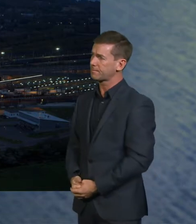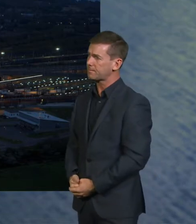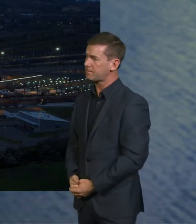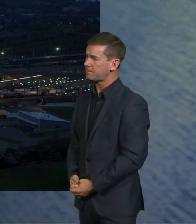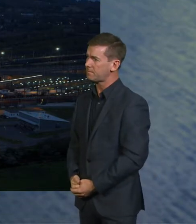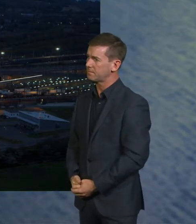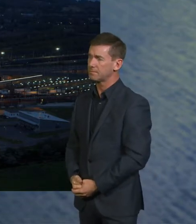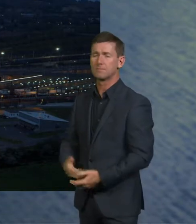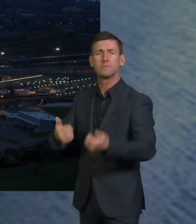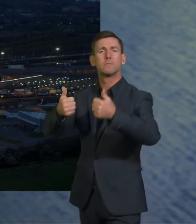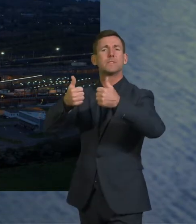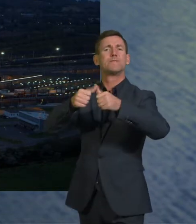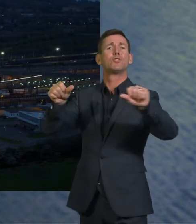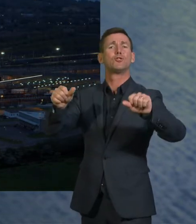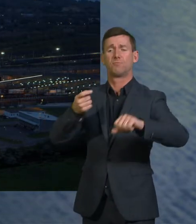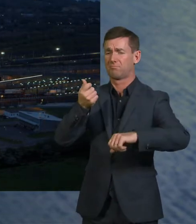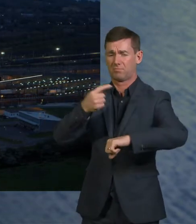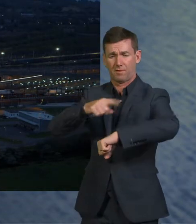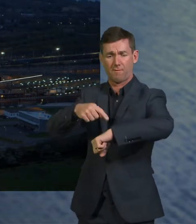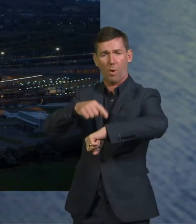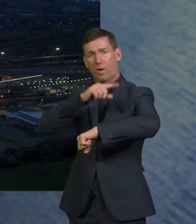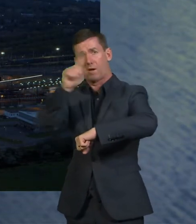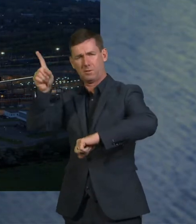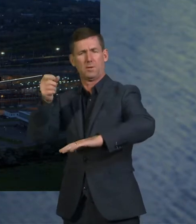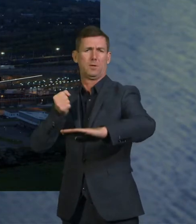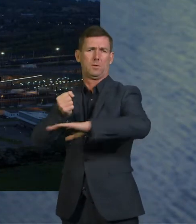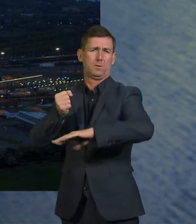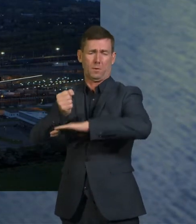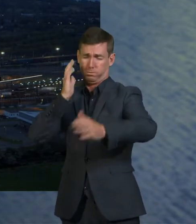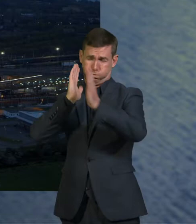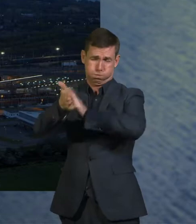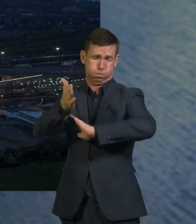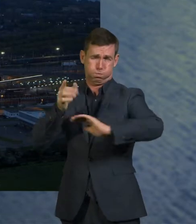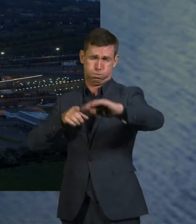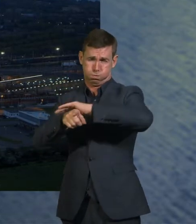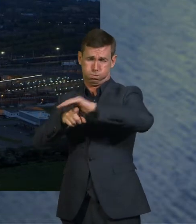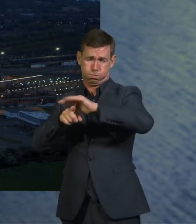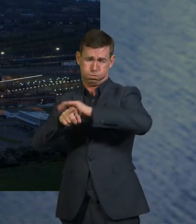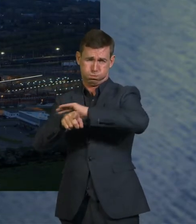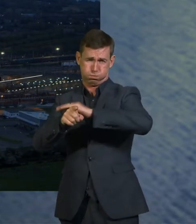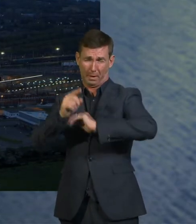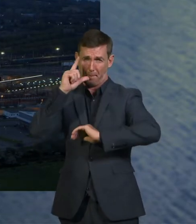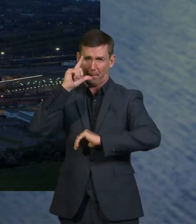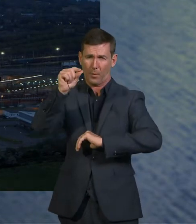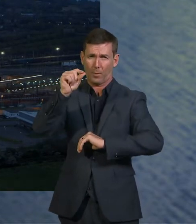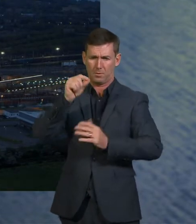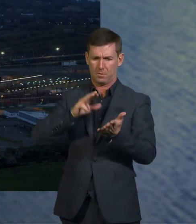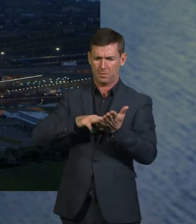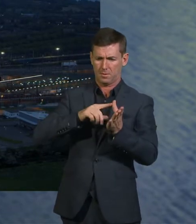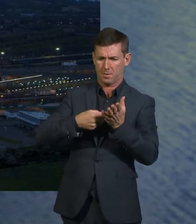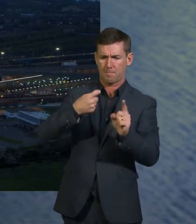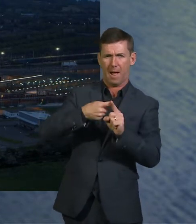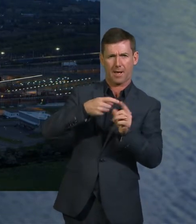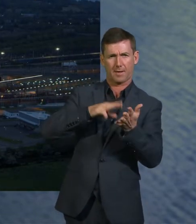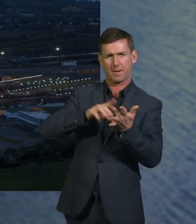And just a few hours later, the first high-speed trains are heading through the North Tunnel to France. So Mark and Mick can rest